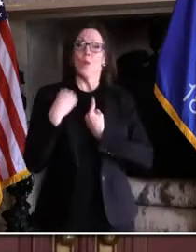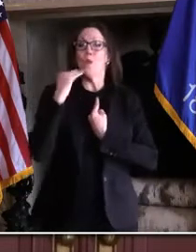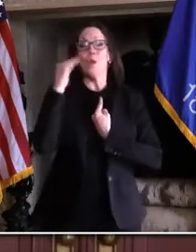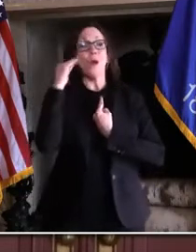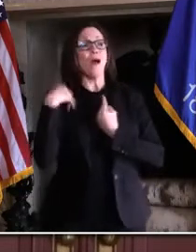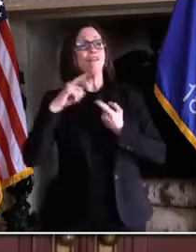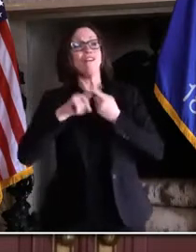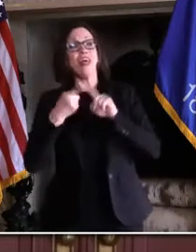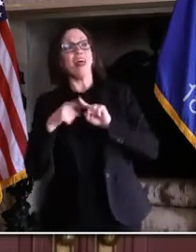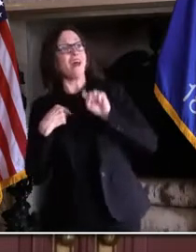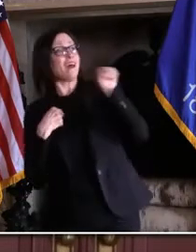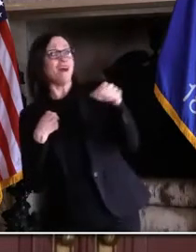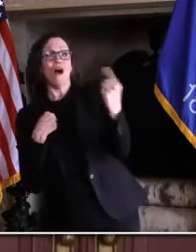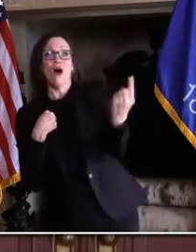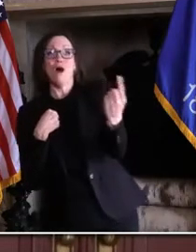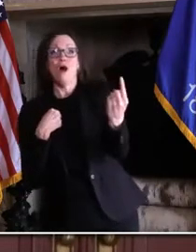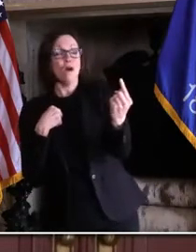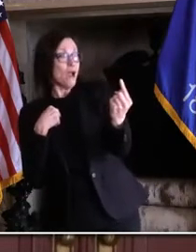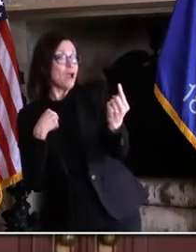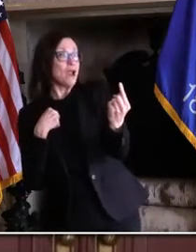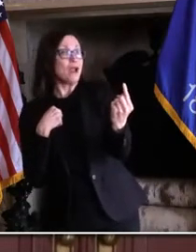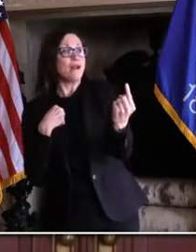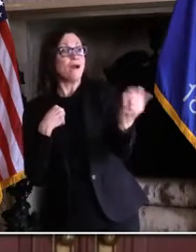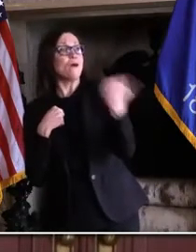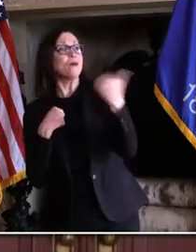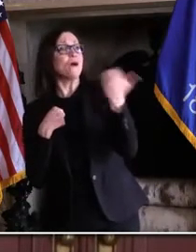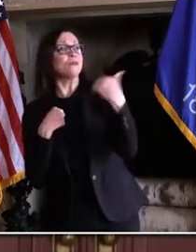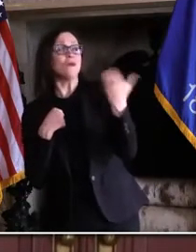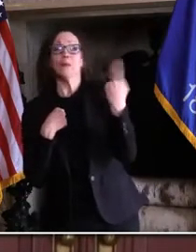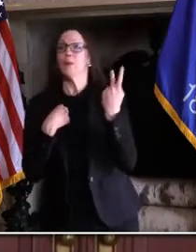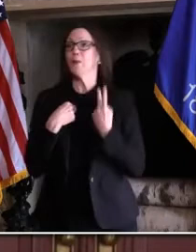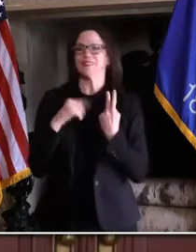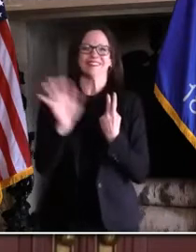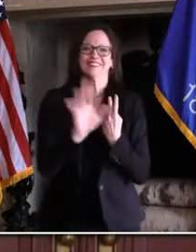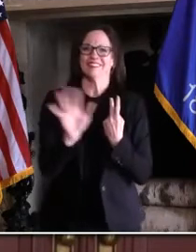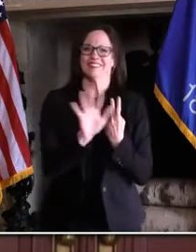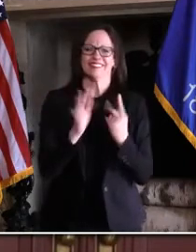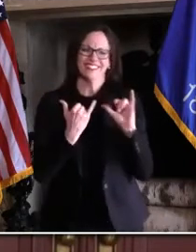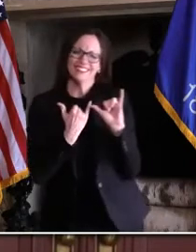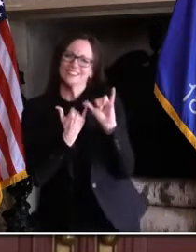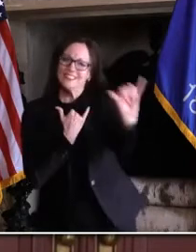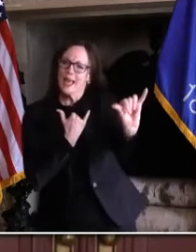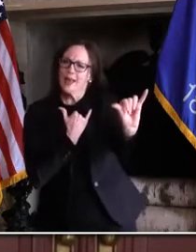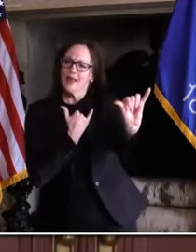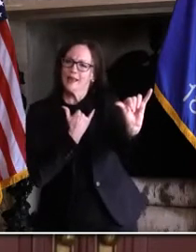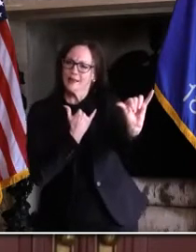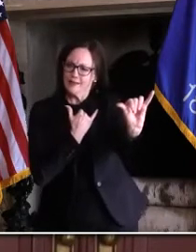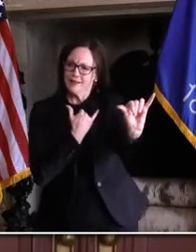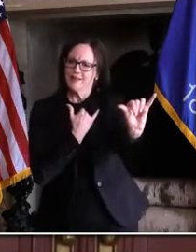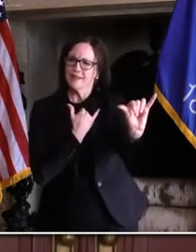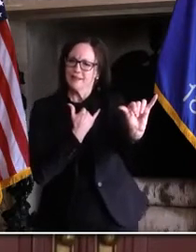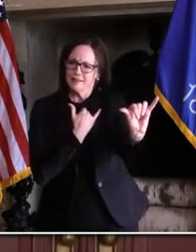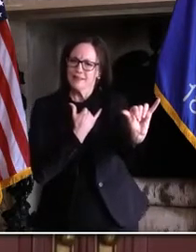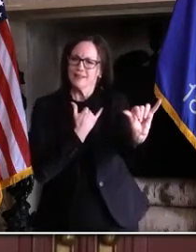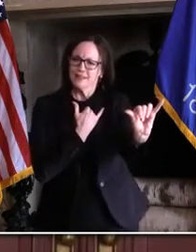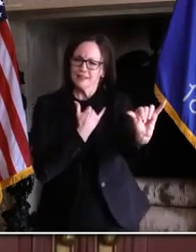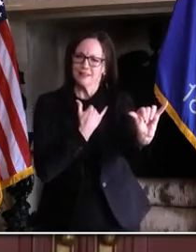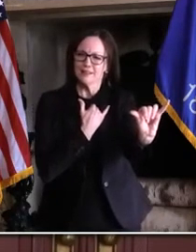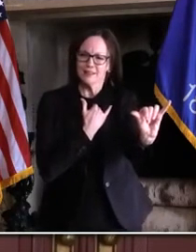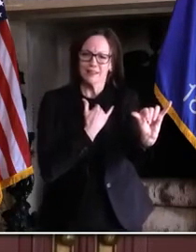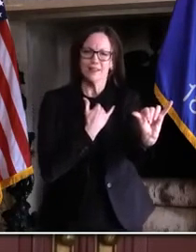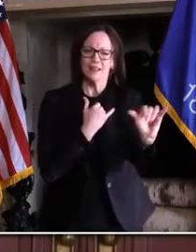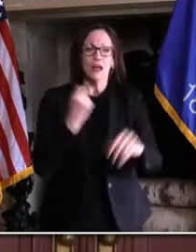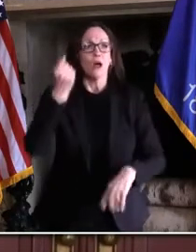that means no potlucks, no play dates, and no dinner parties. And if you have to leave your